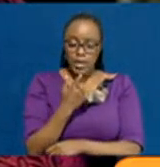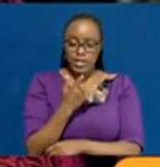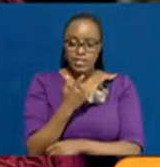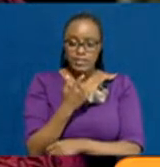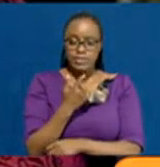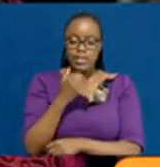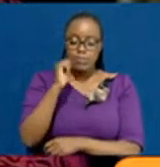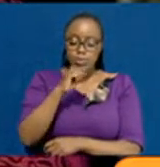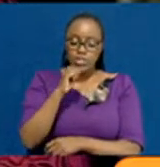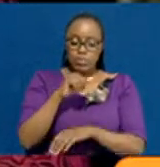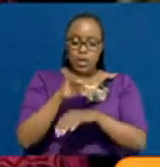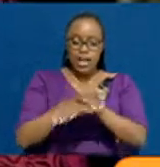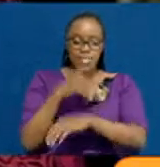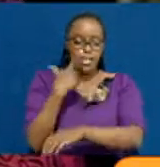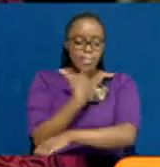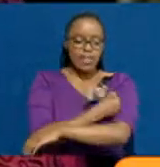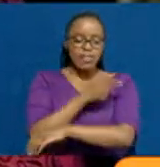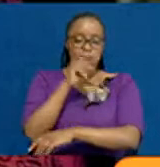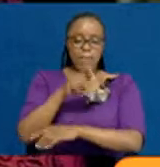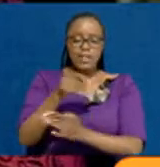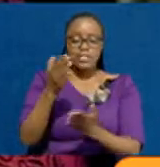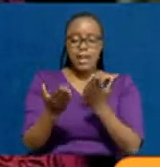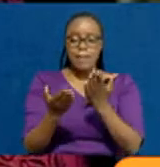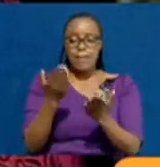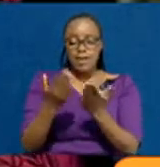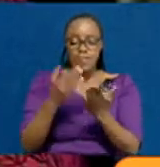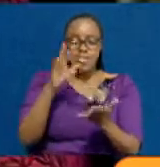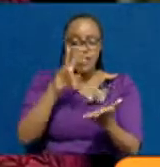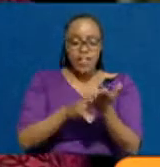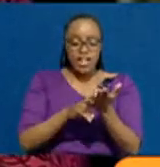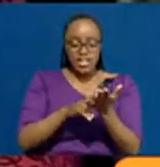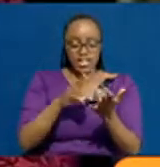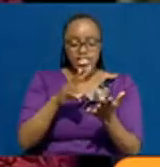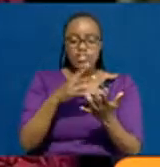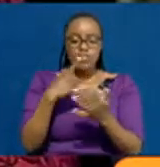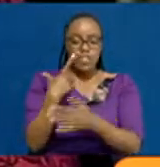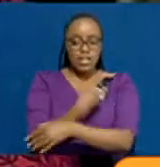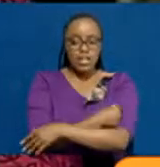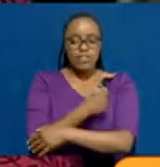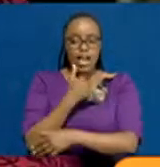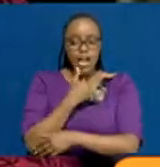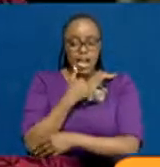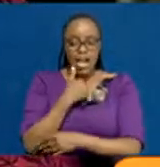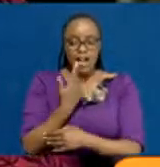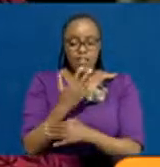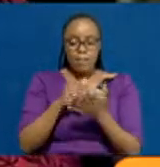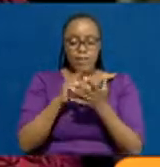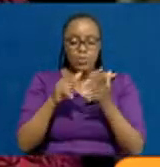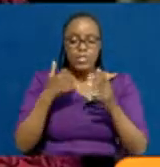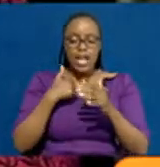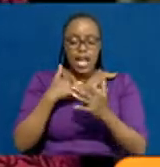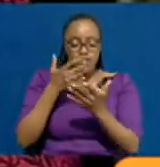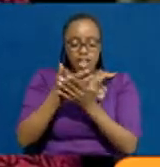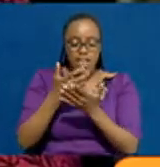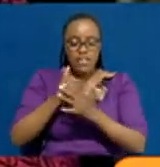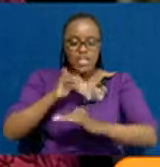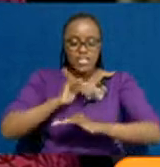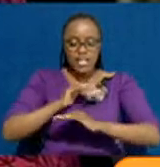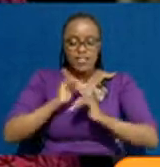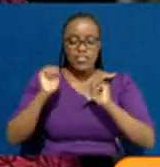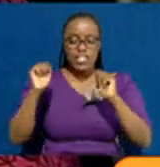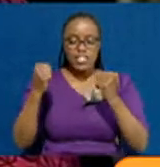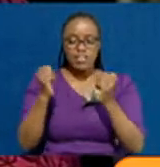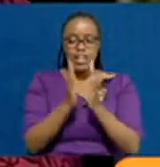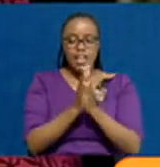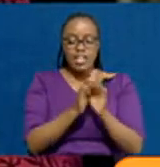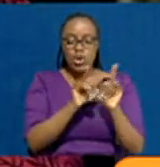can be vaccinated. So we have to balance the availability of the vaccines vis-a-vis the population. Yeah. So we have enough evidence in terms of safety